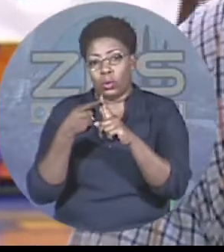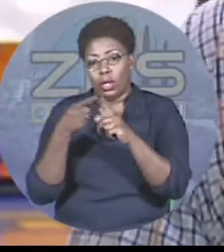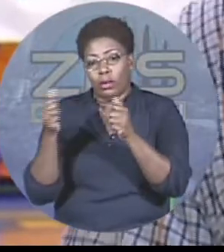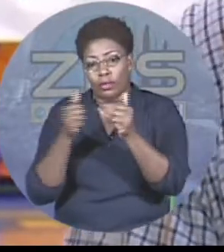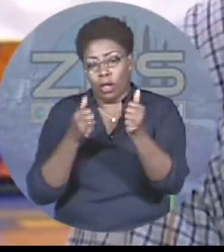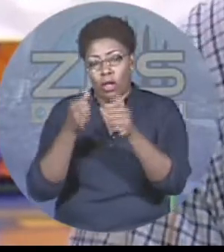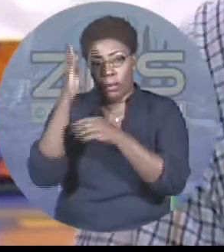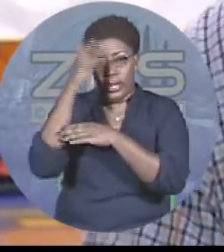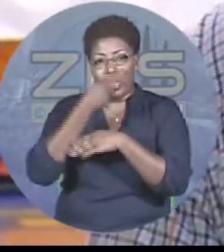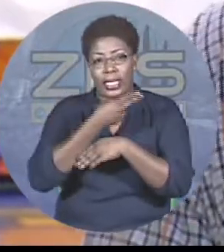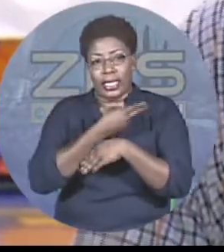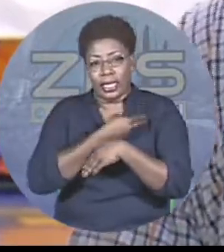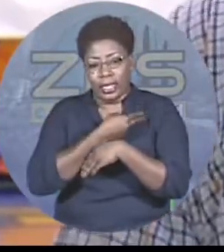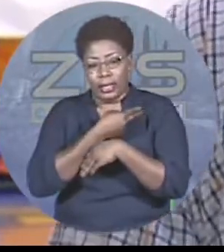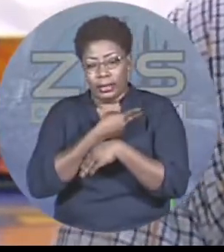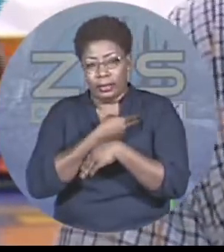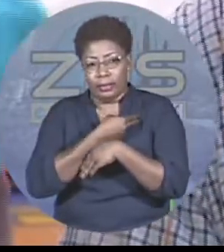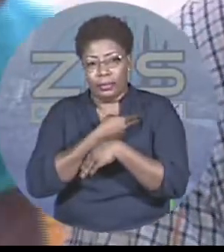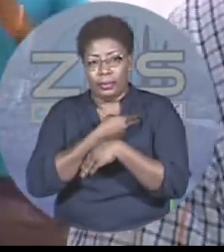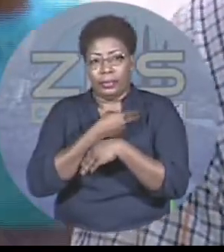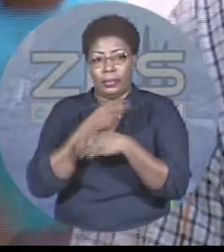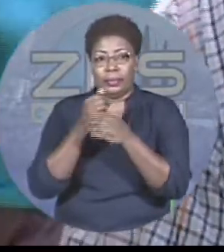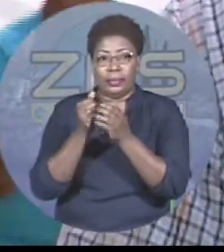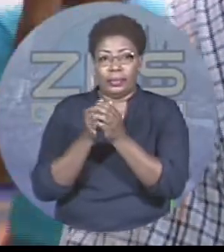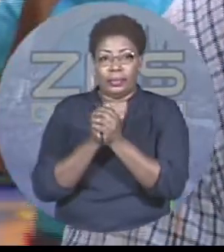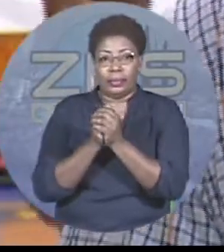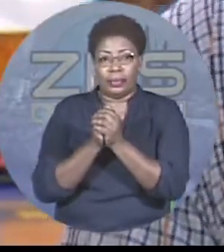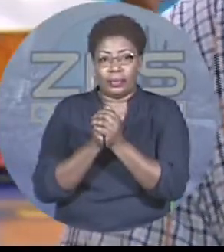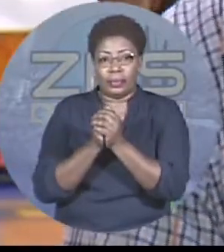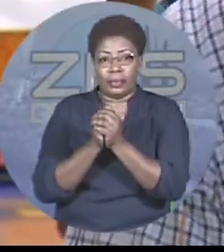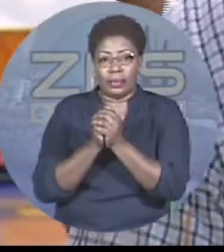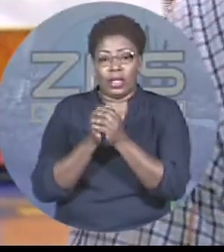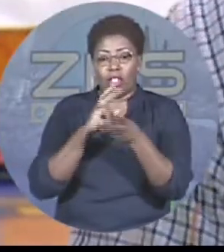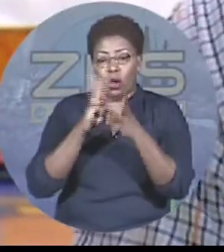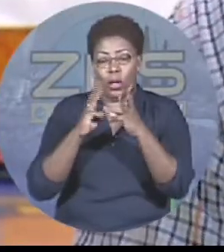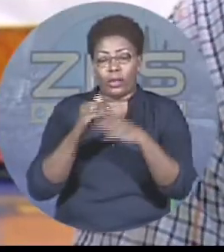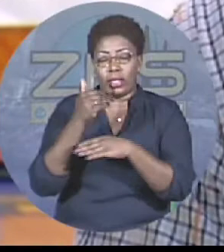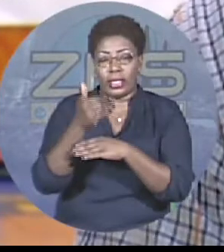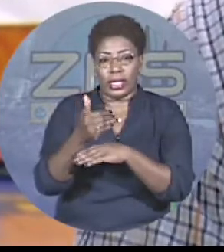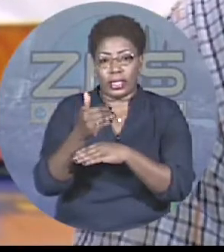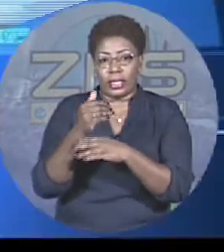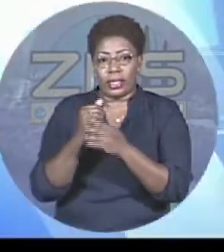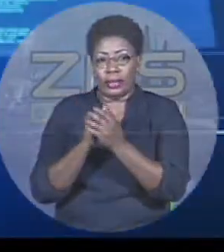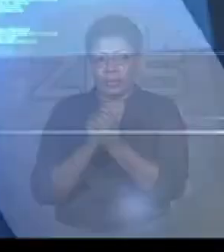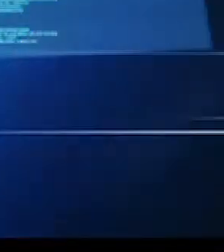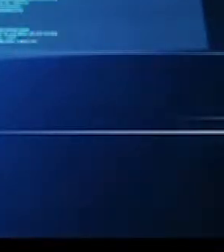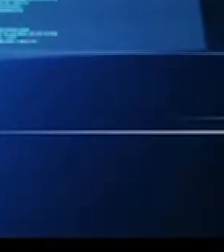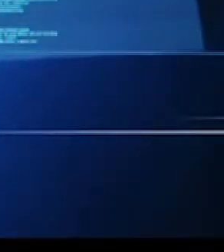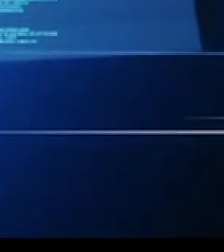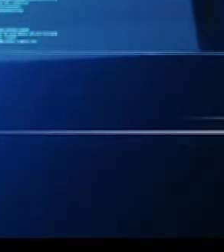second, every minute, all his college games, all his NBA games. Stay tuned. Your Better Forecast is still to come.